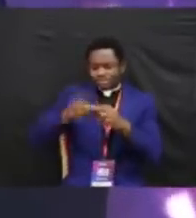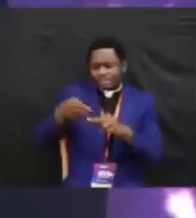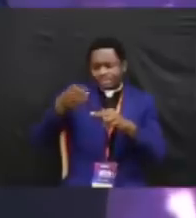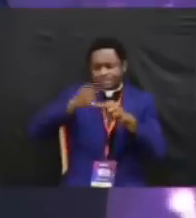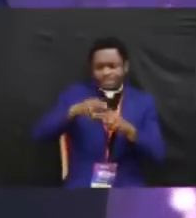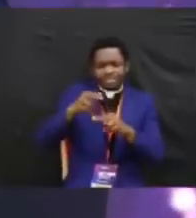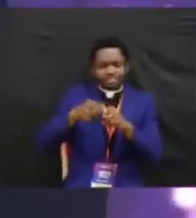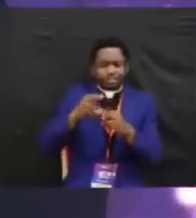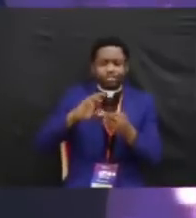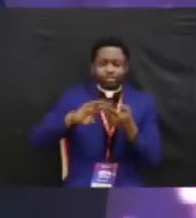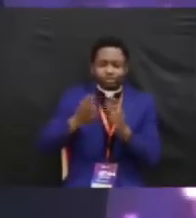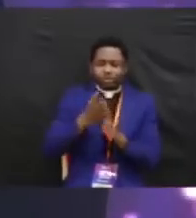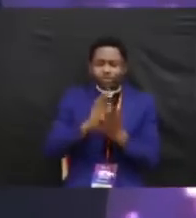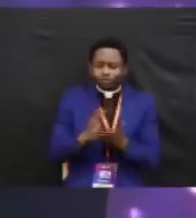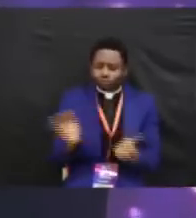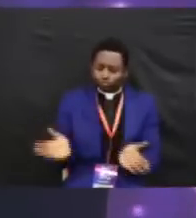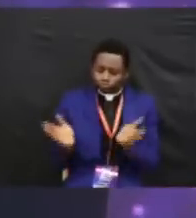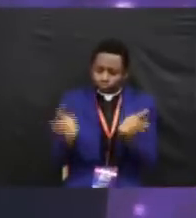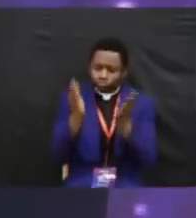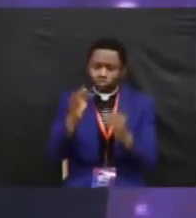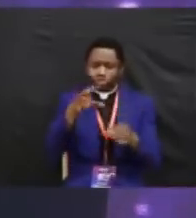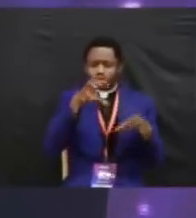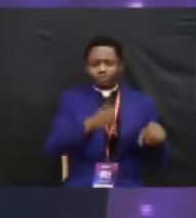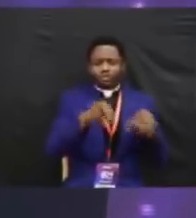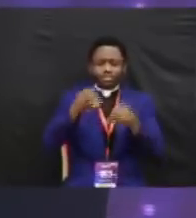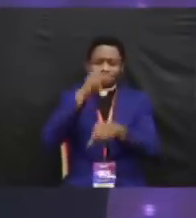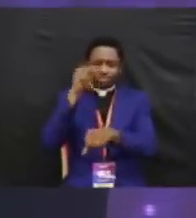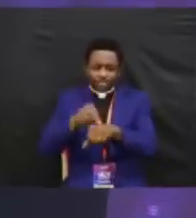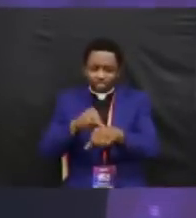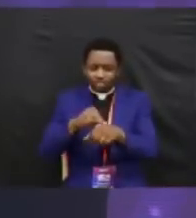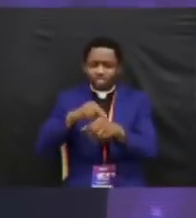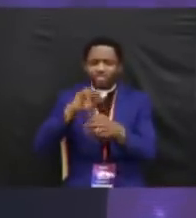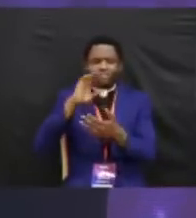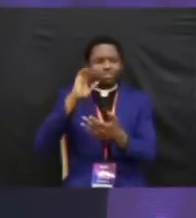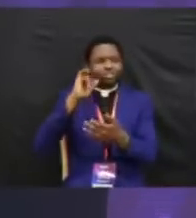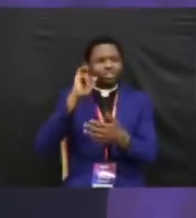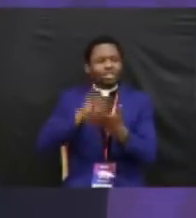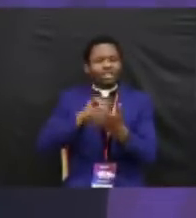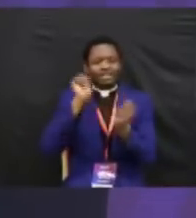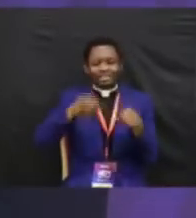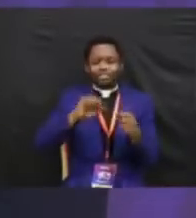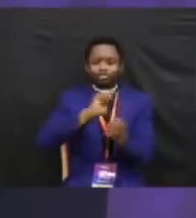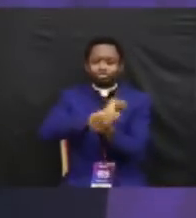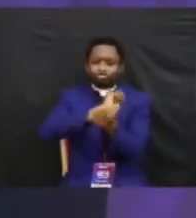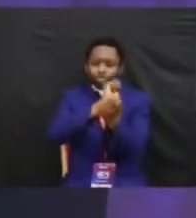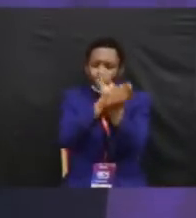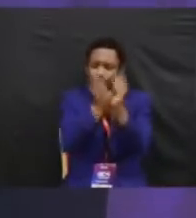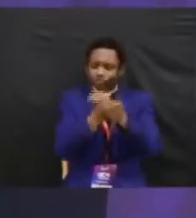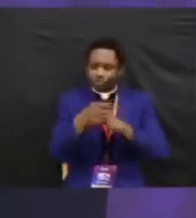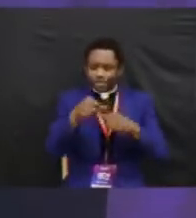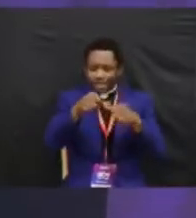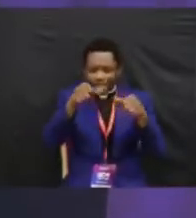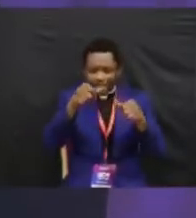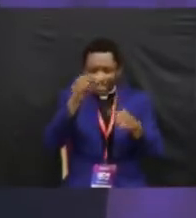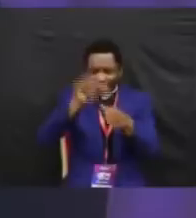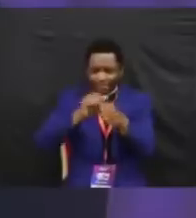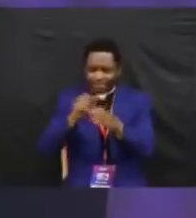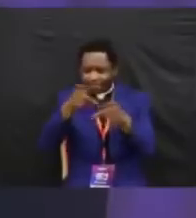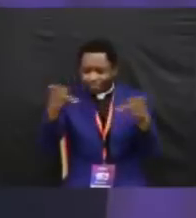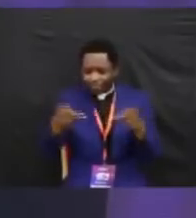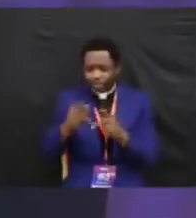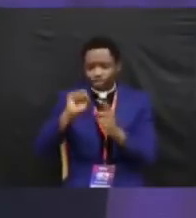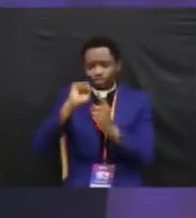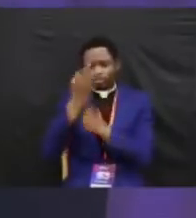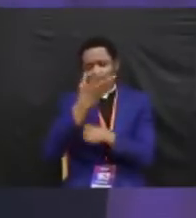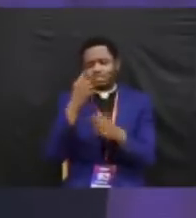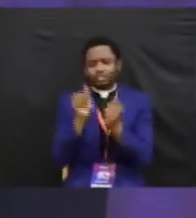will enhance our possession the nation's agenda of transforming every sphere of society with values and principles